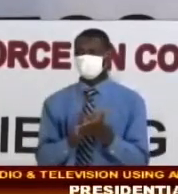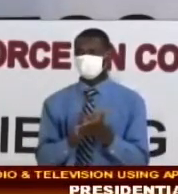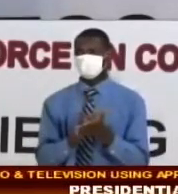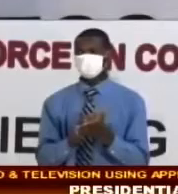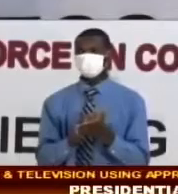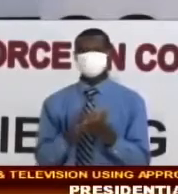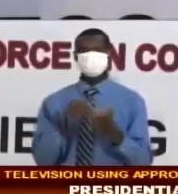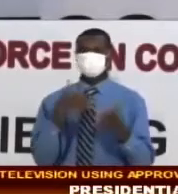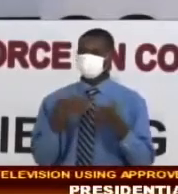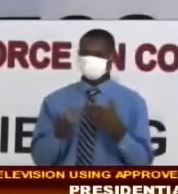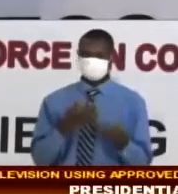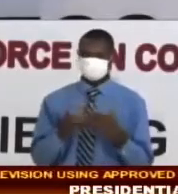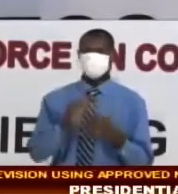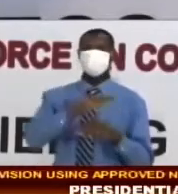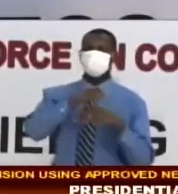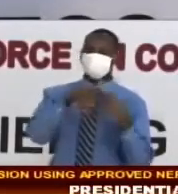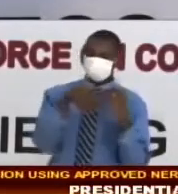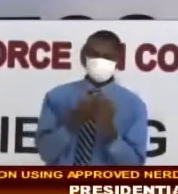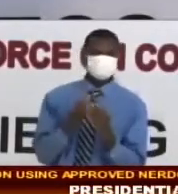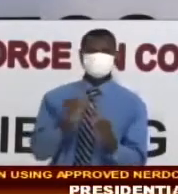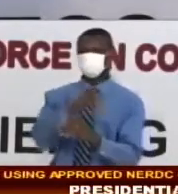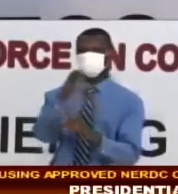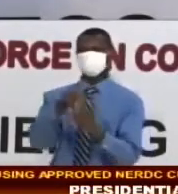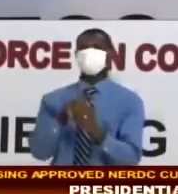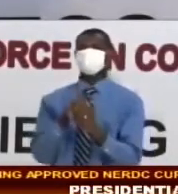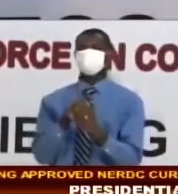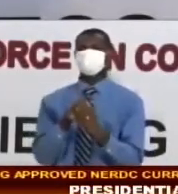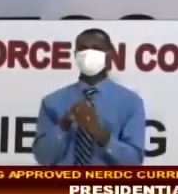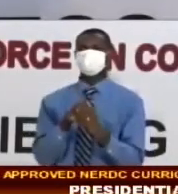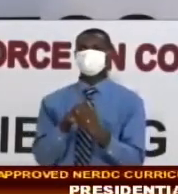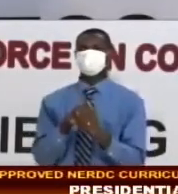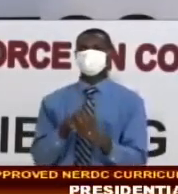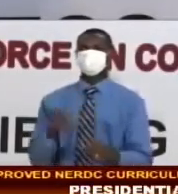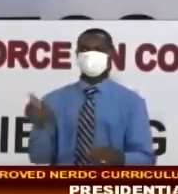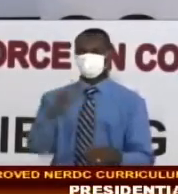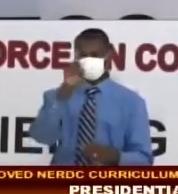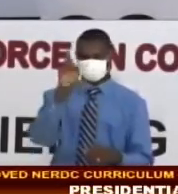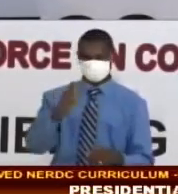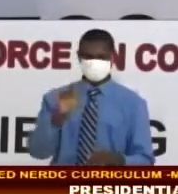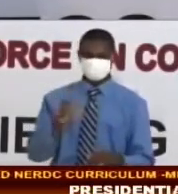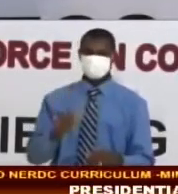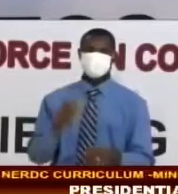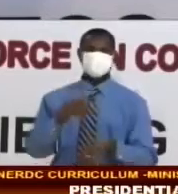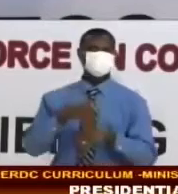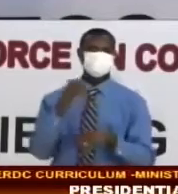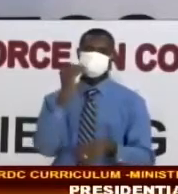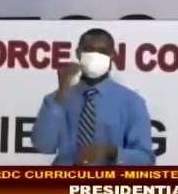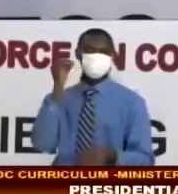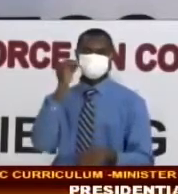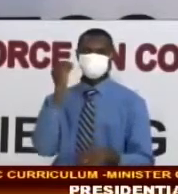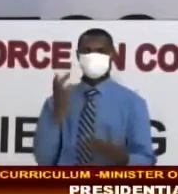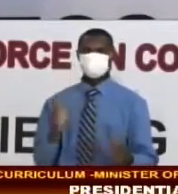exemption criteria for violating the stay-at-home order. So